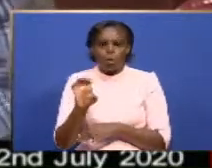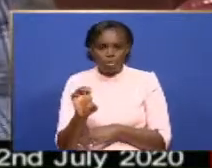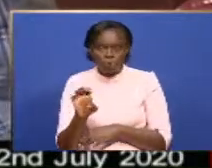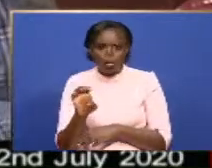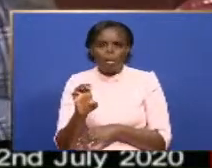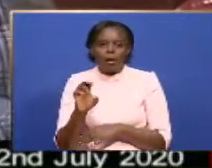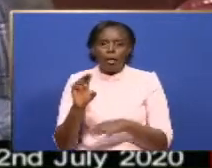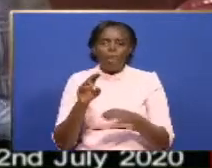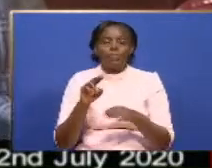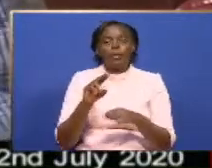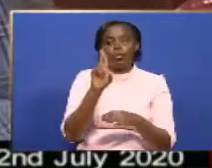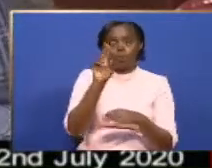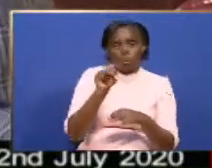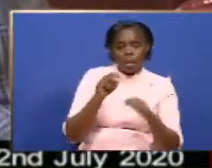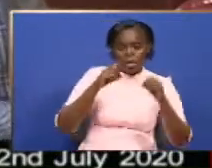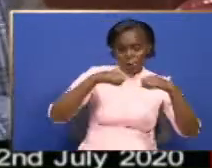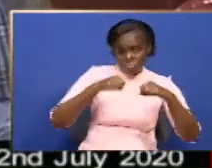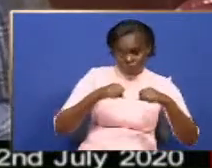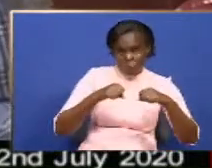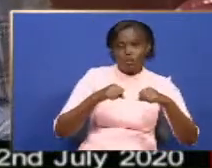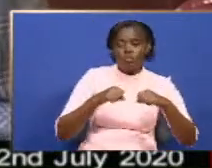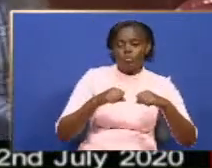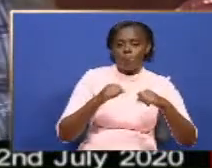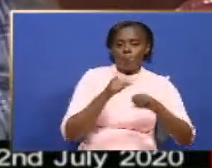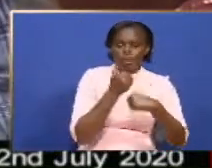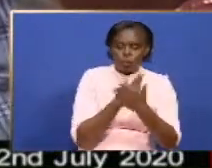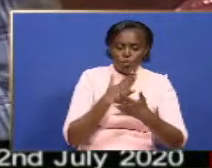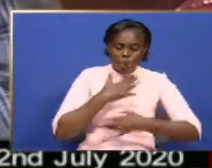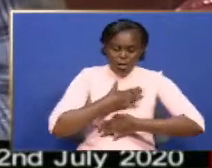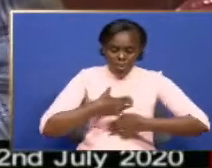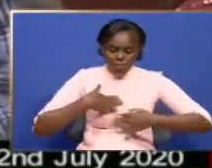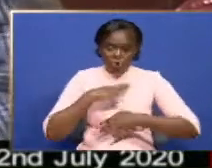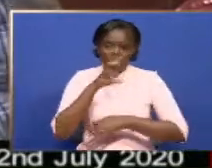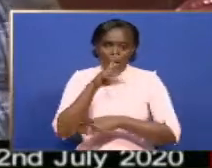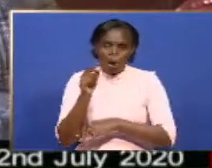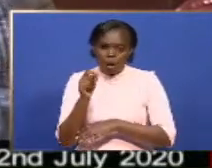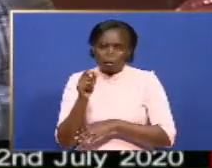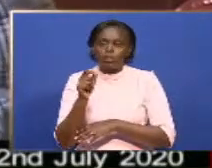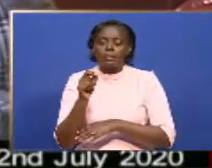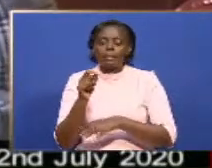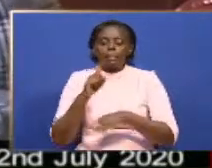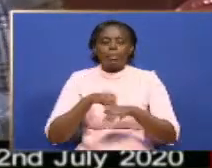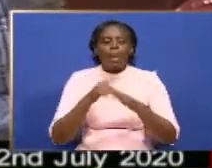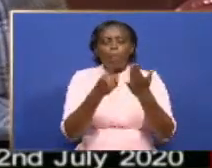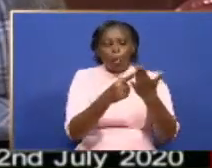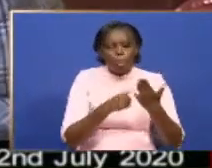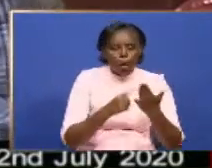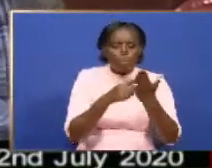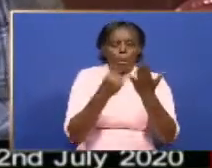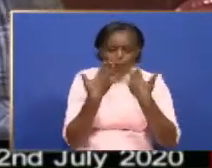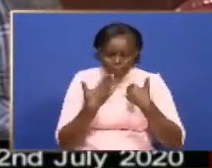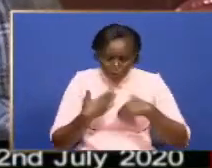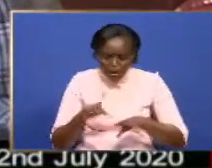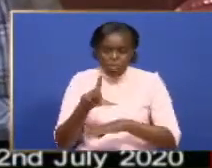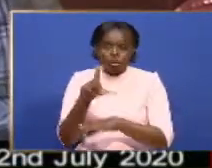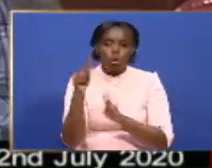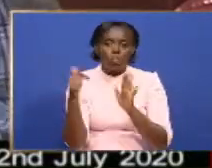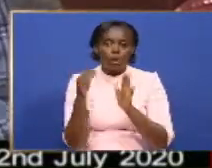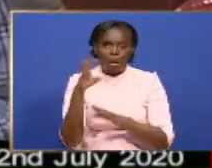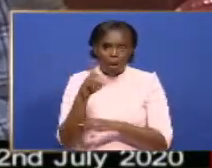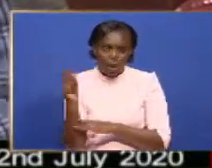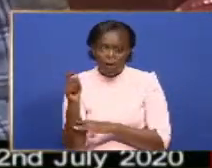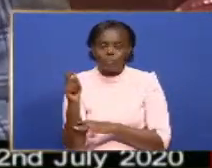conventions to ensure that the Refugee Act, once it is debated on and agreed on, is not